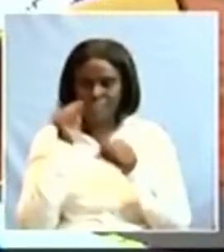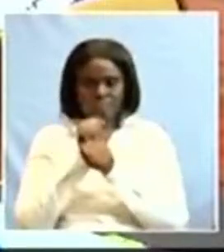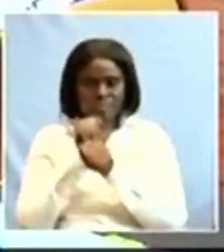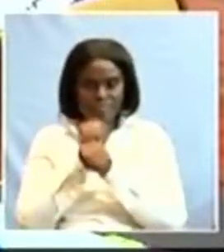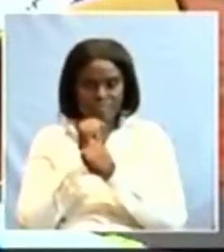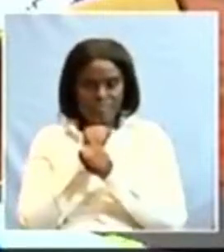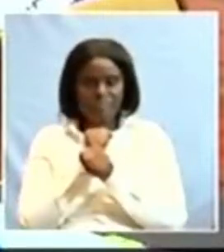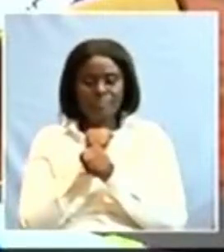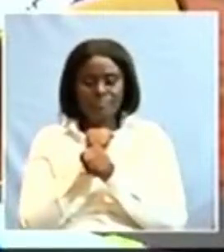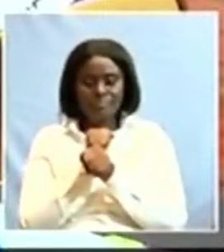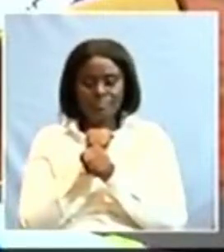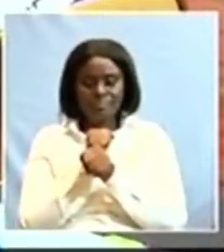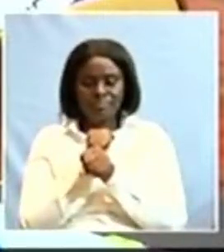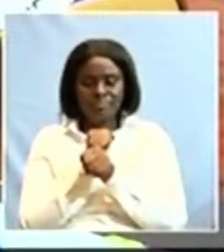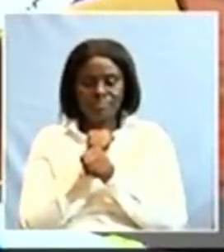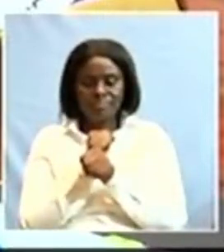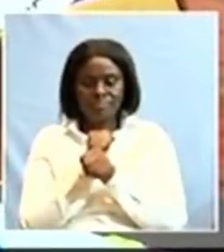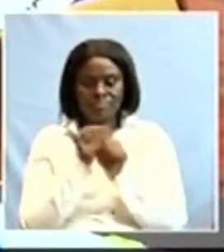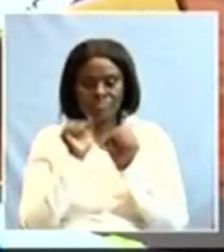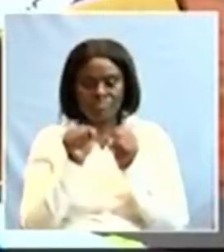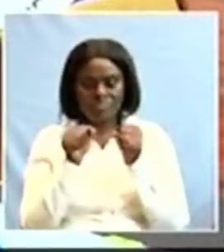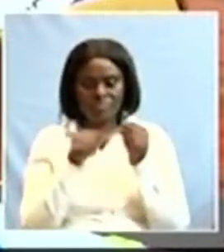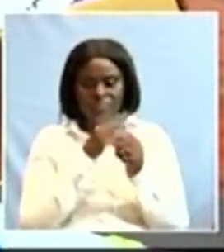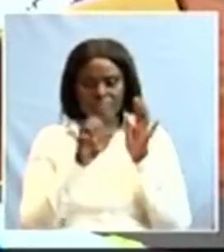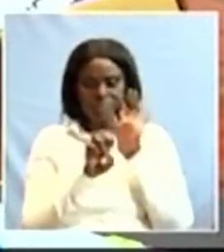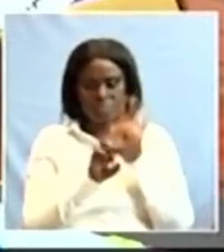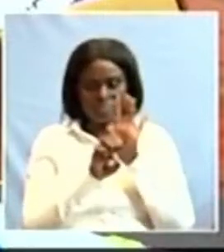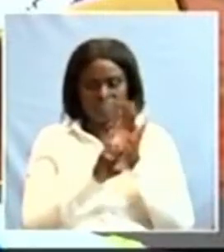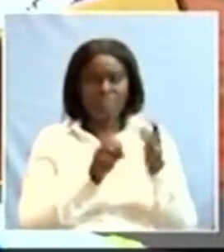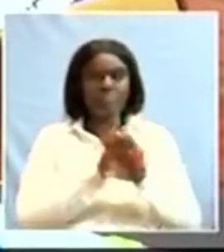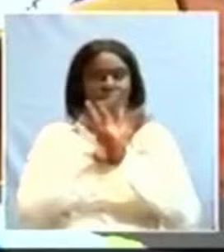and so forth. So where they can verify